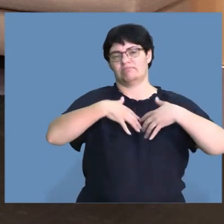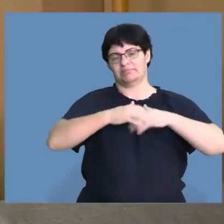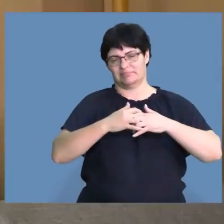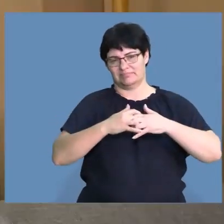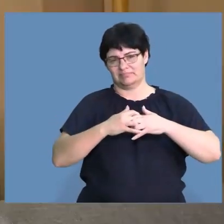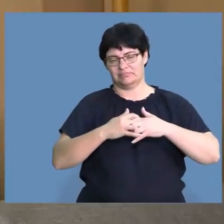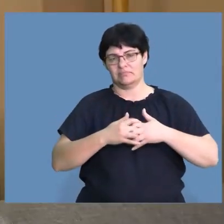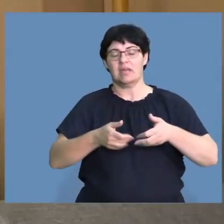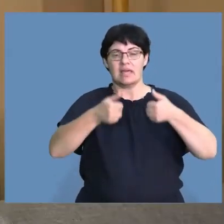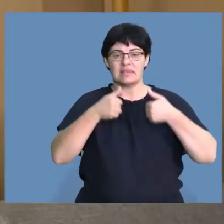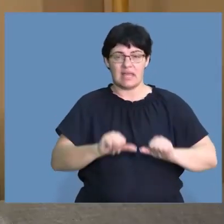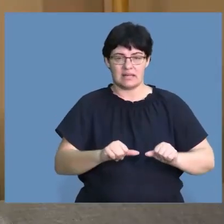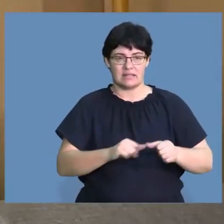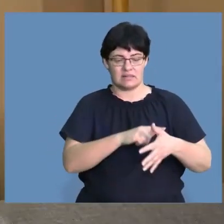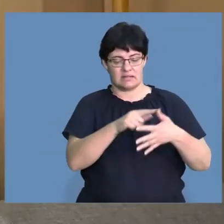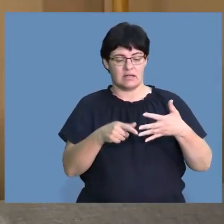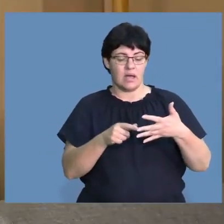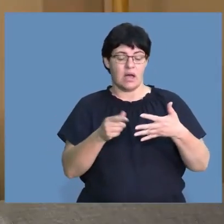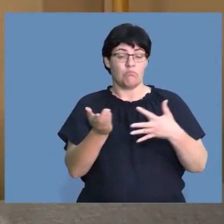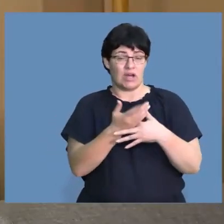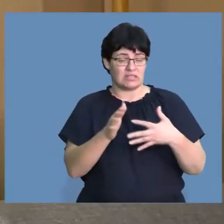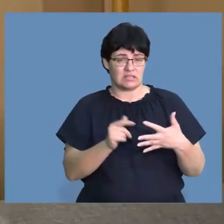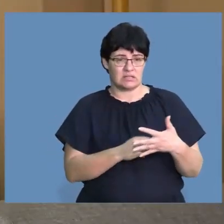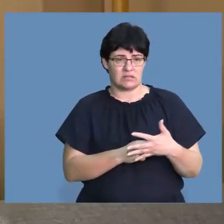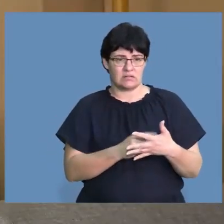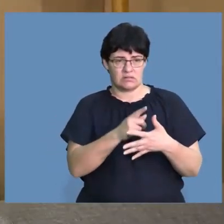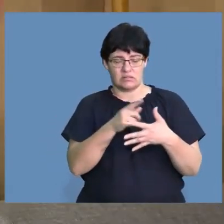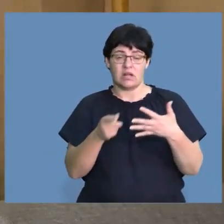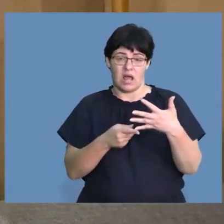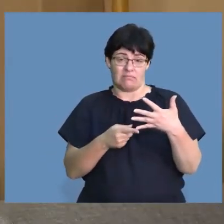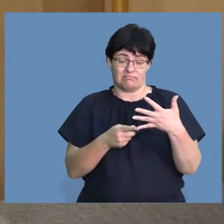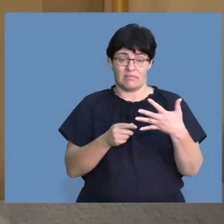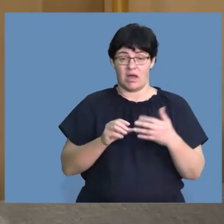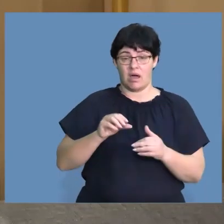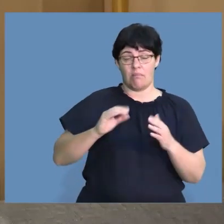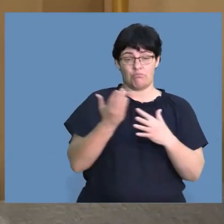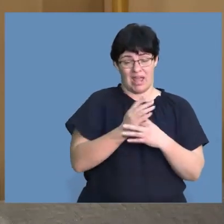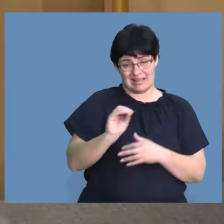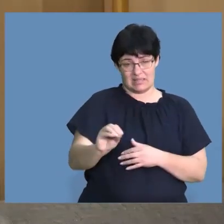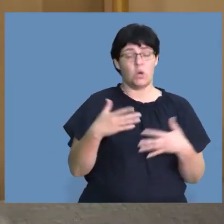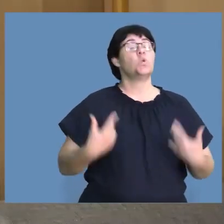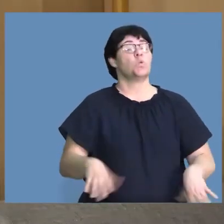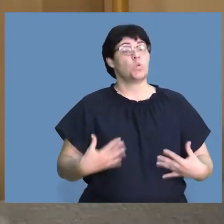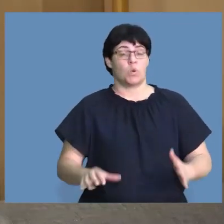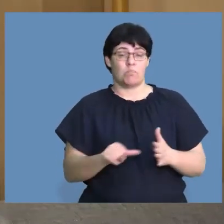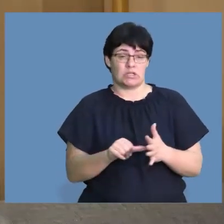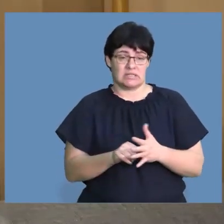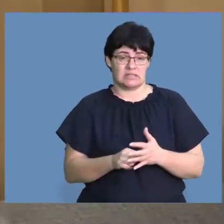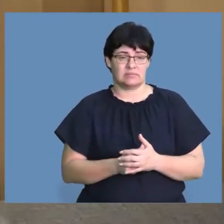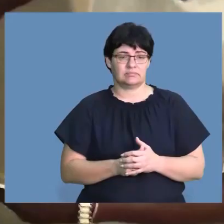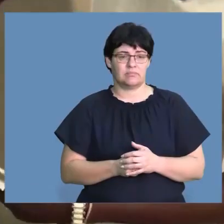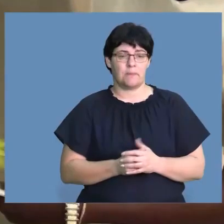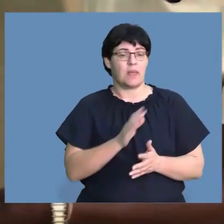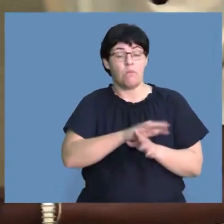fun in setting it. Then we're looking at, we've said about the breaks. We can put down their breaks, Paul, because breaks, we said, are very,